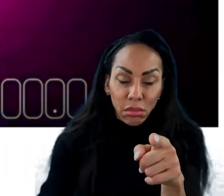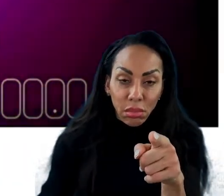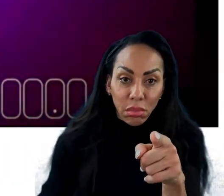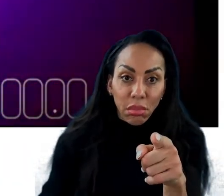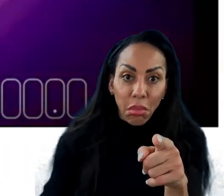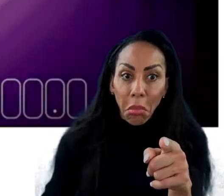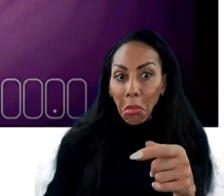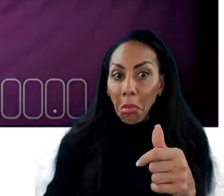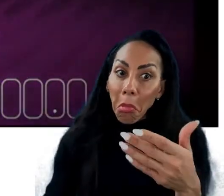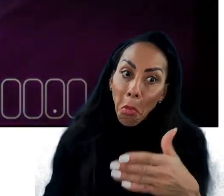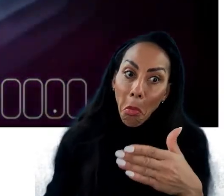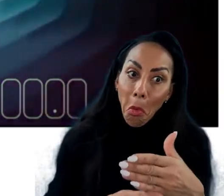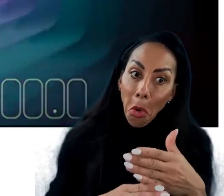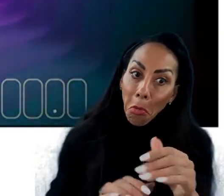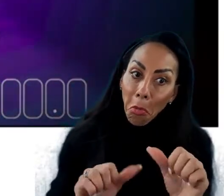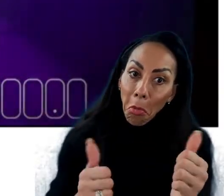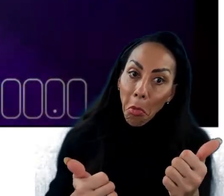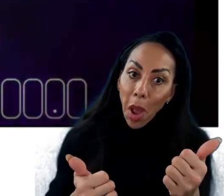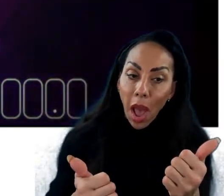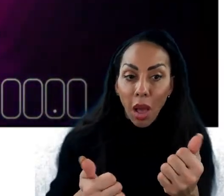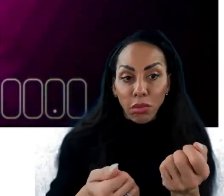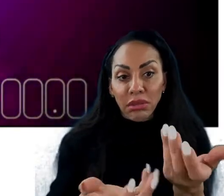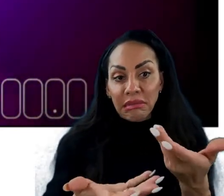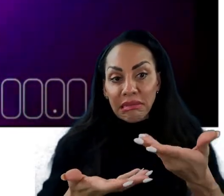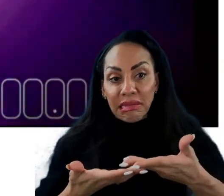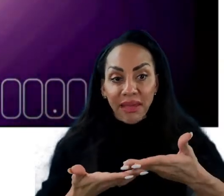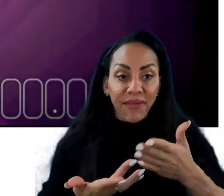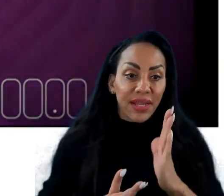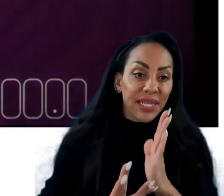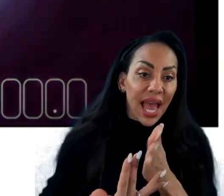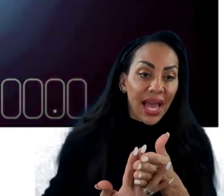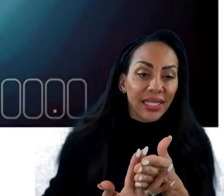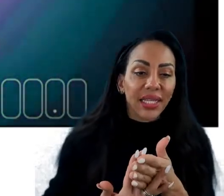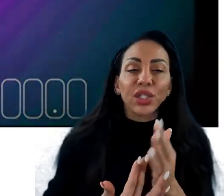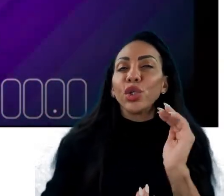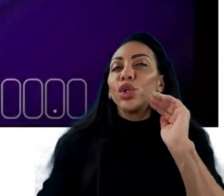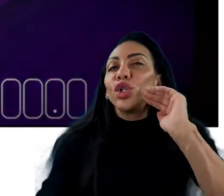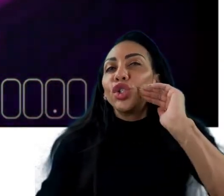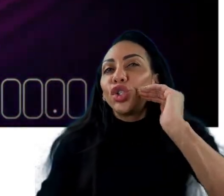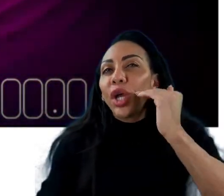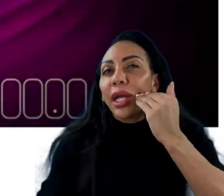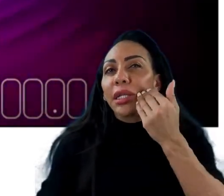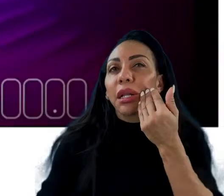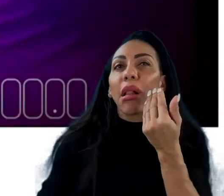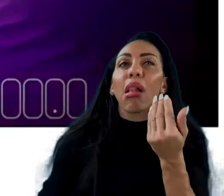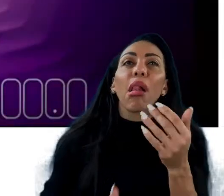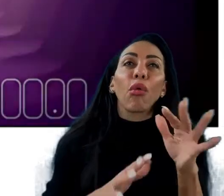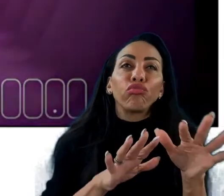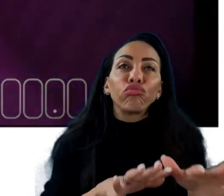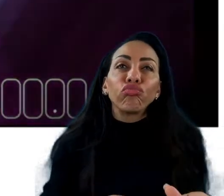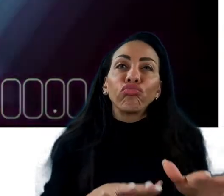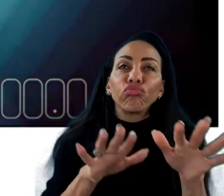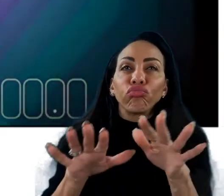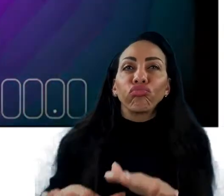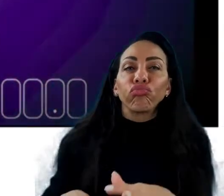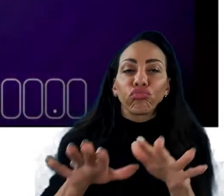was giving us access to the sort of gentle ambient sounds and movement that we were looking